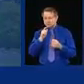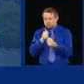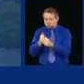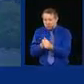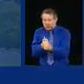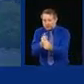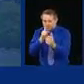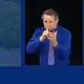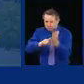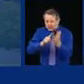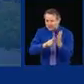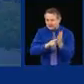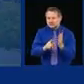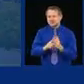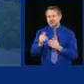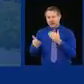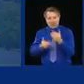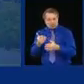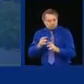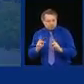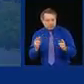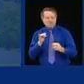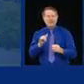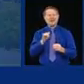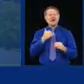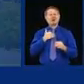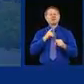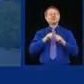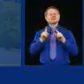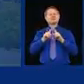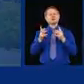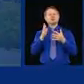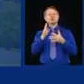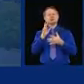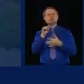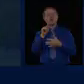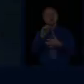rates of infection across the state, hence the variance in opening times.